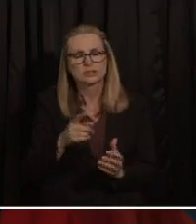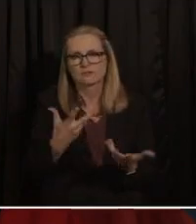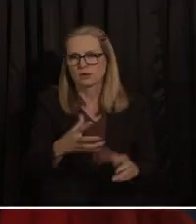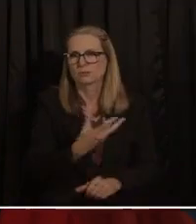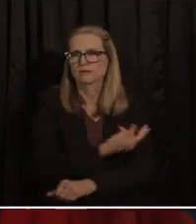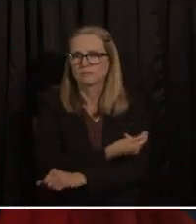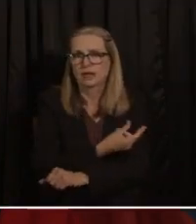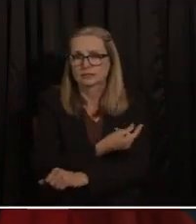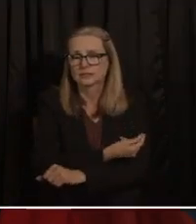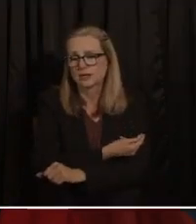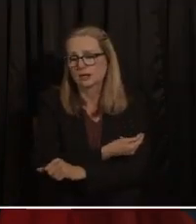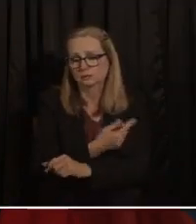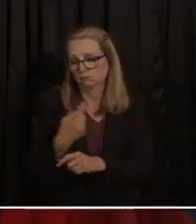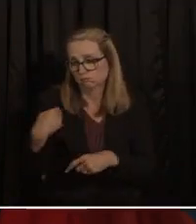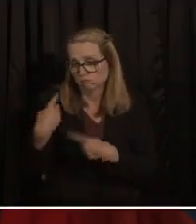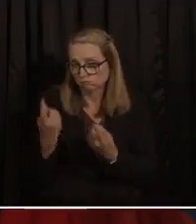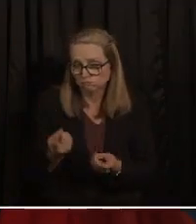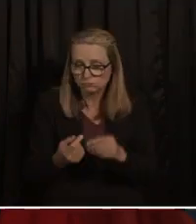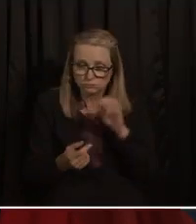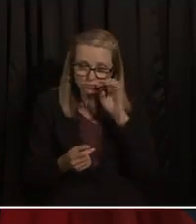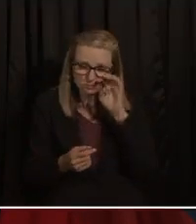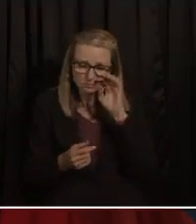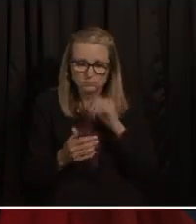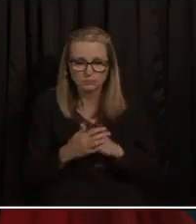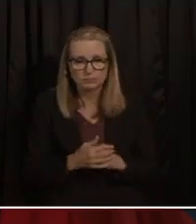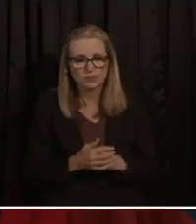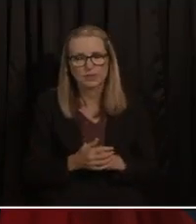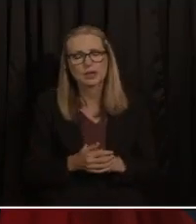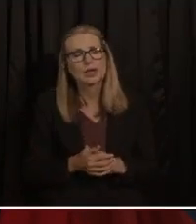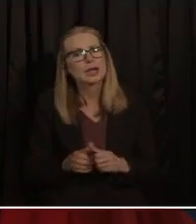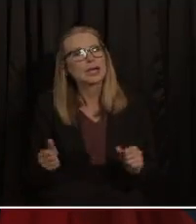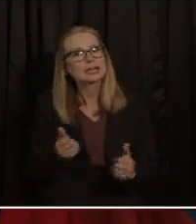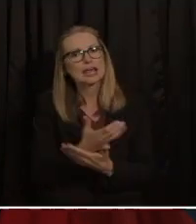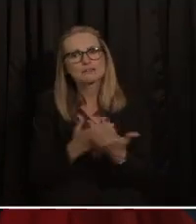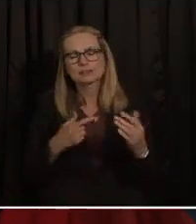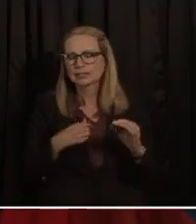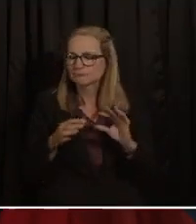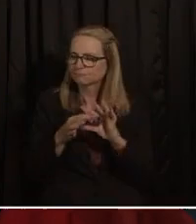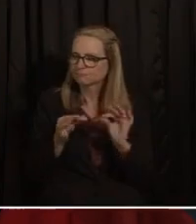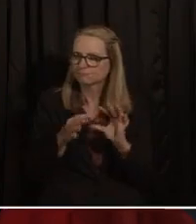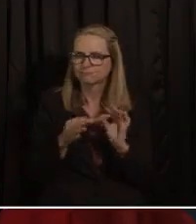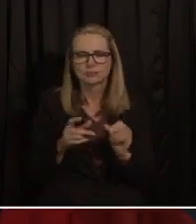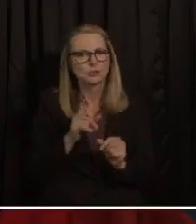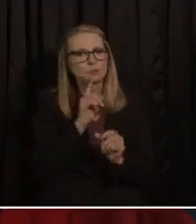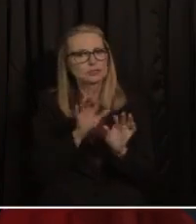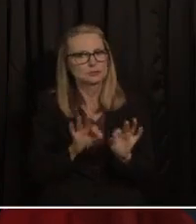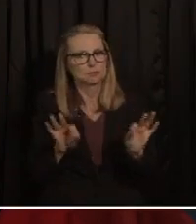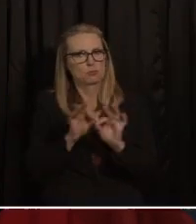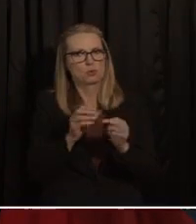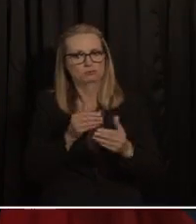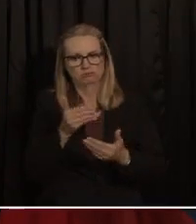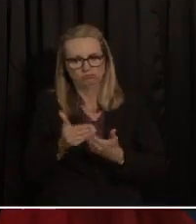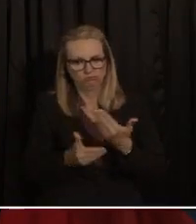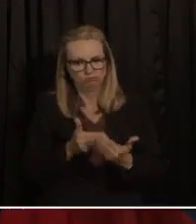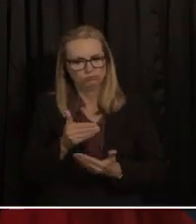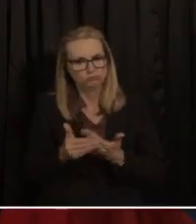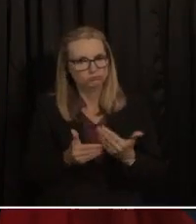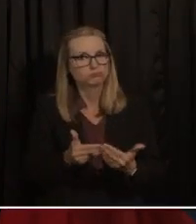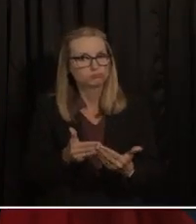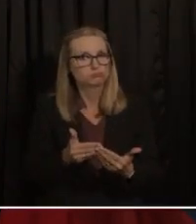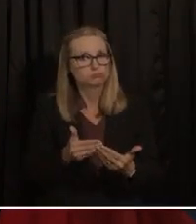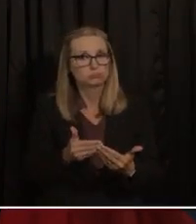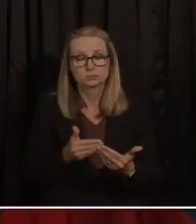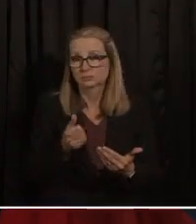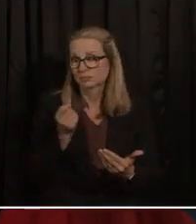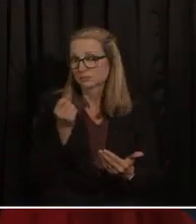actions. Really, everything we've discussed today is an important step in the right direction. But as we all know,